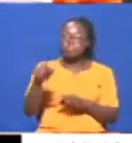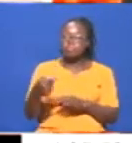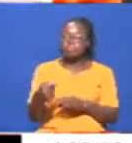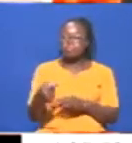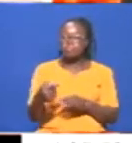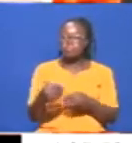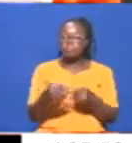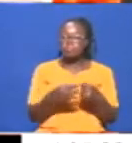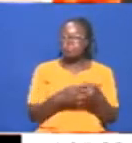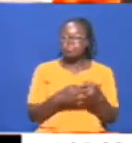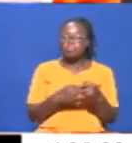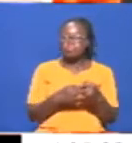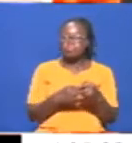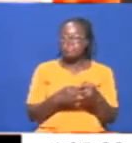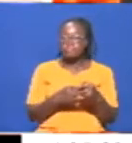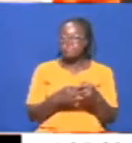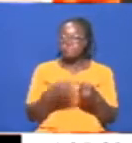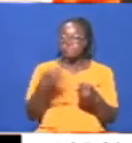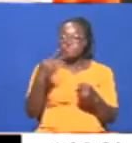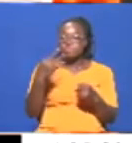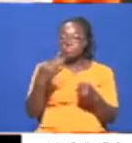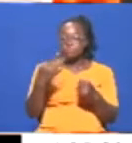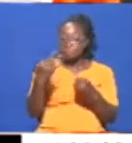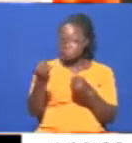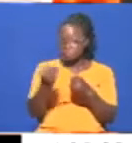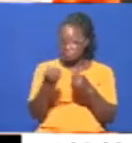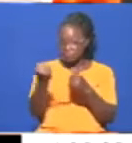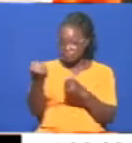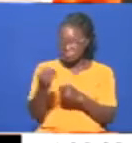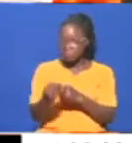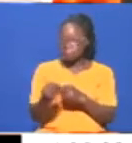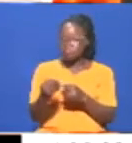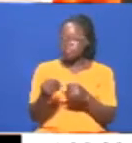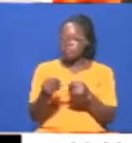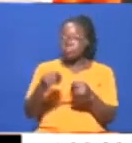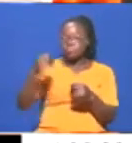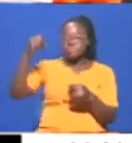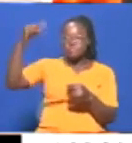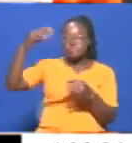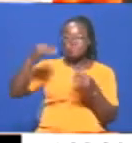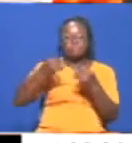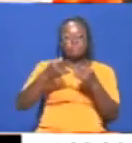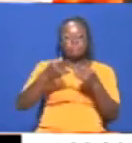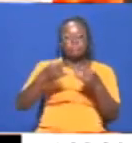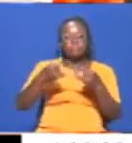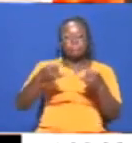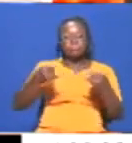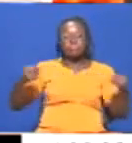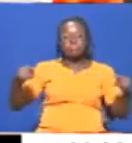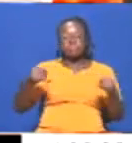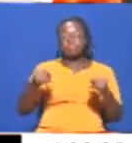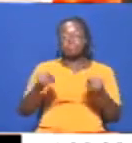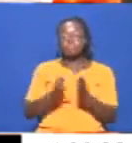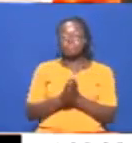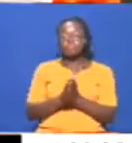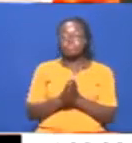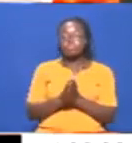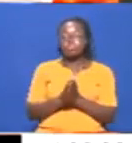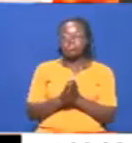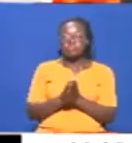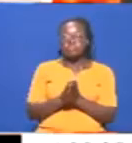2,800 na 50 za laini za stima. Takuwa na